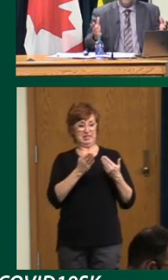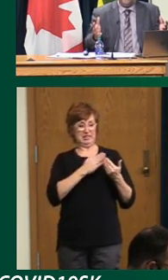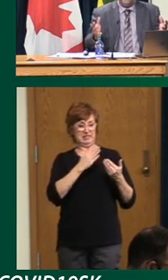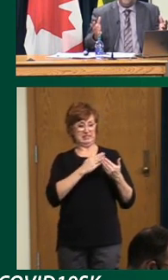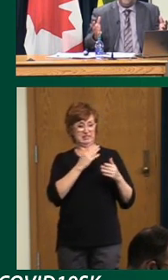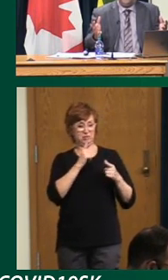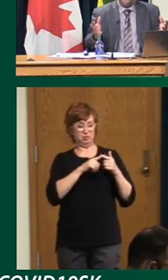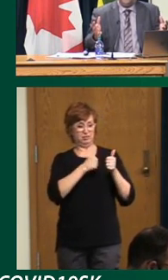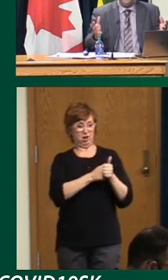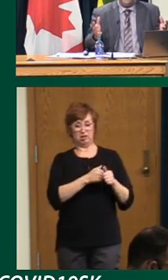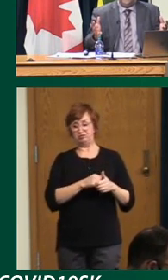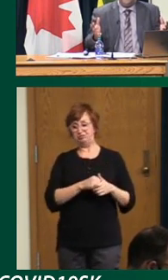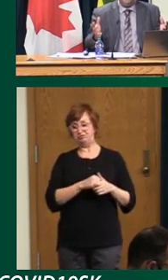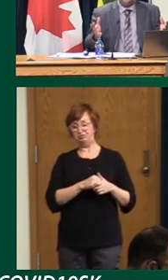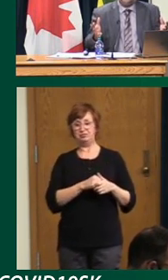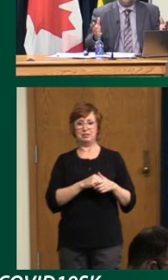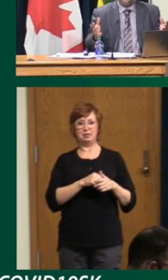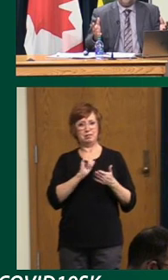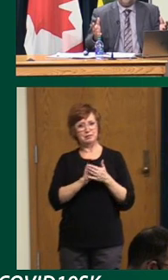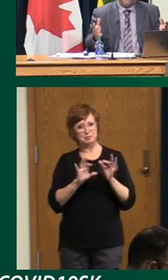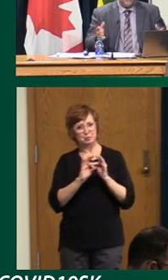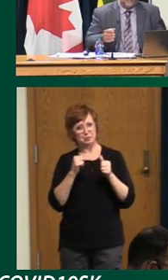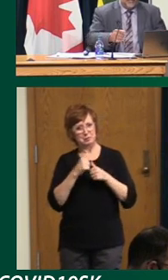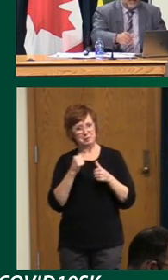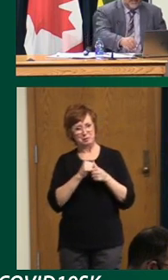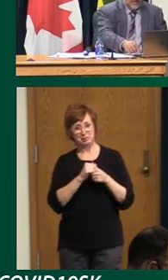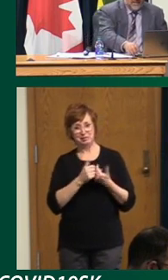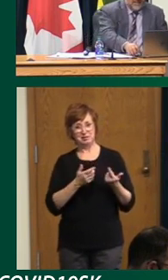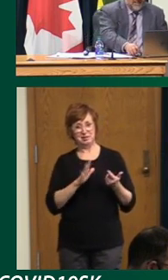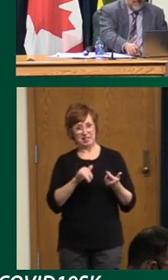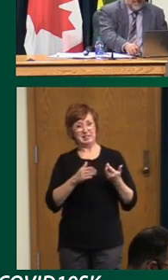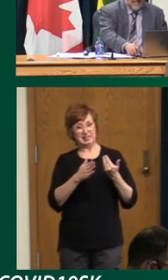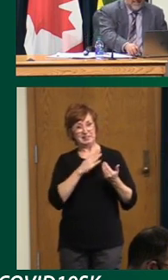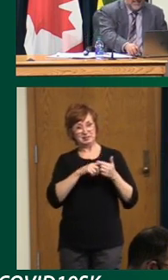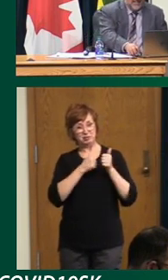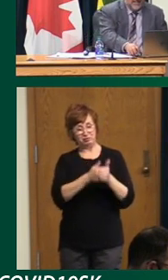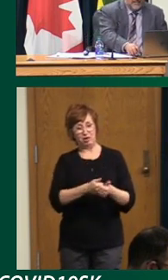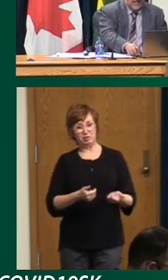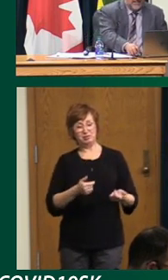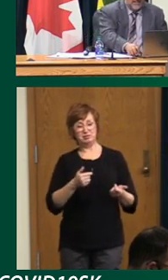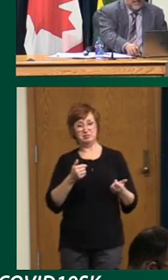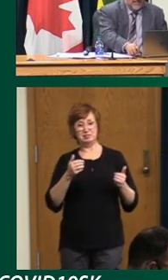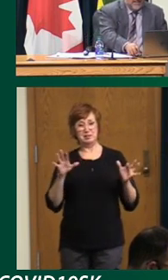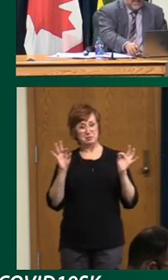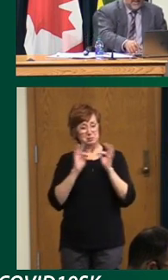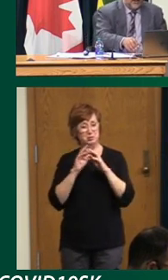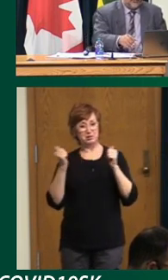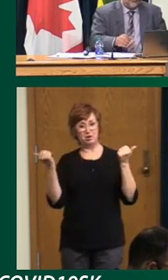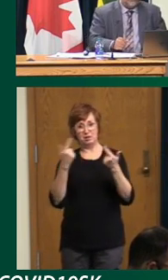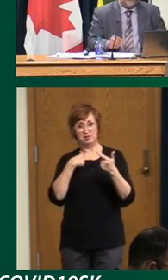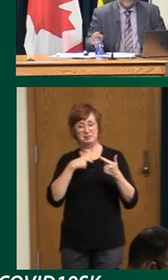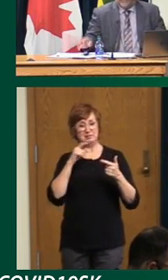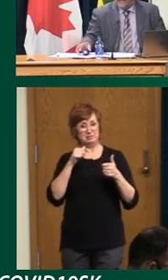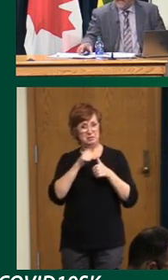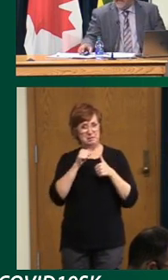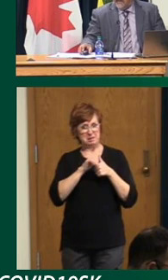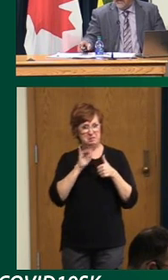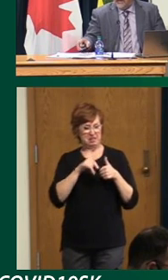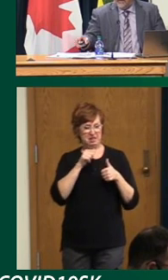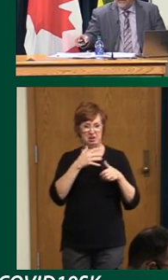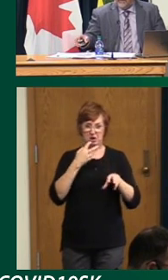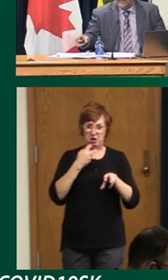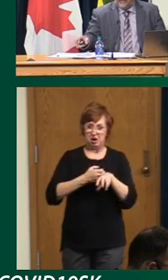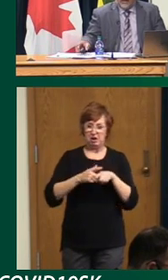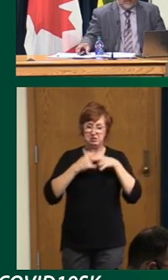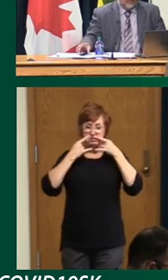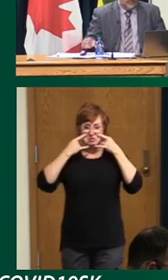that it really is up to all of us. So that's, I think, a key message. And of course,